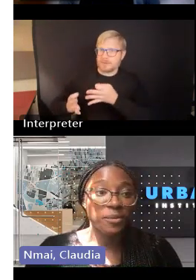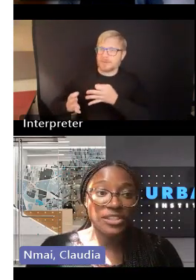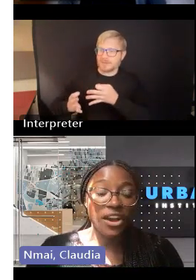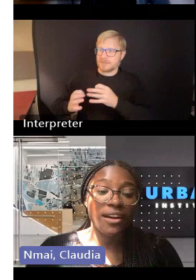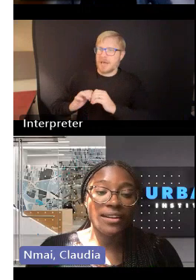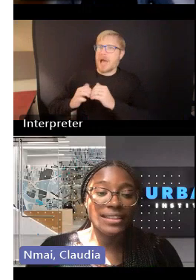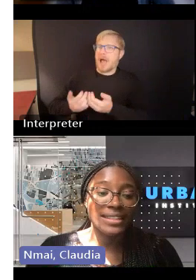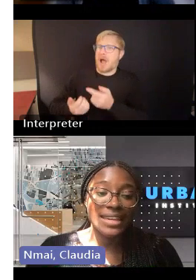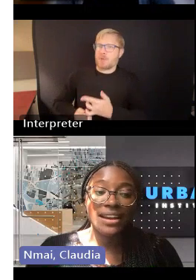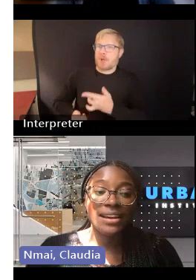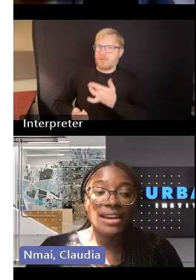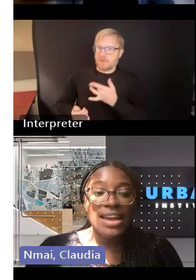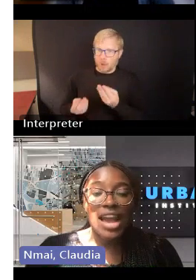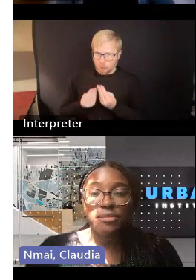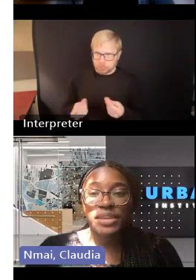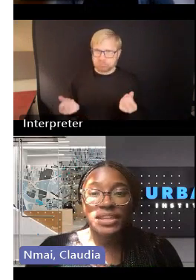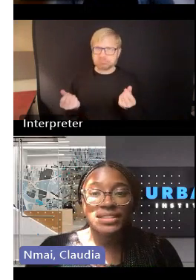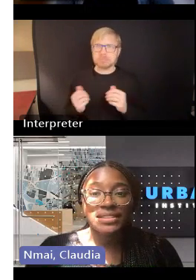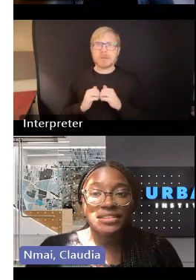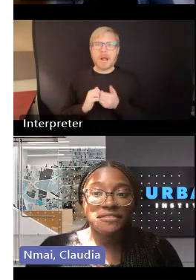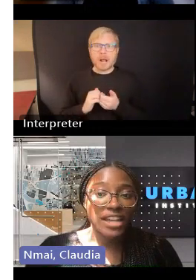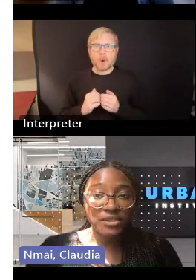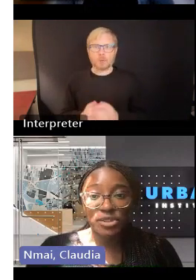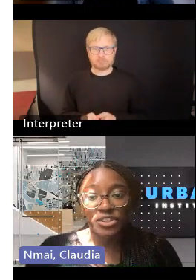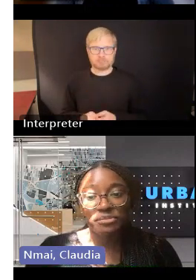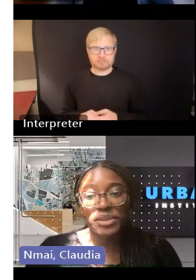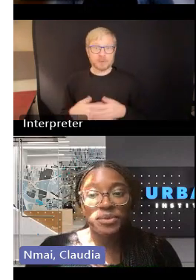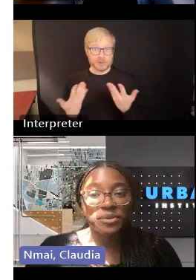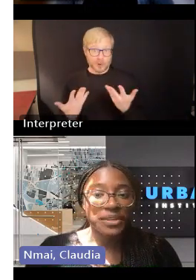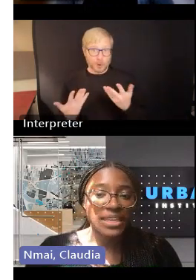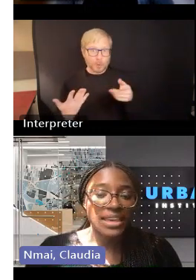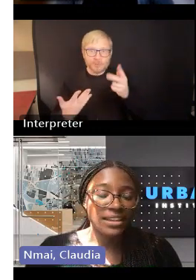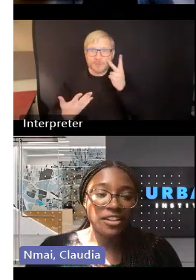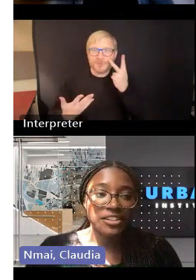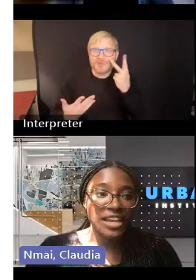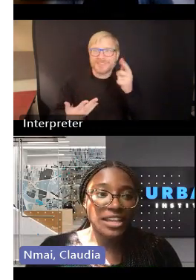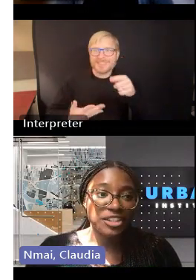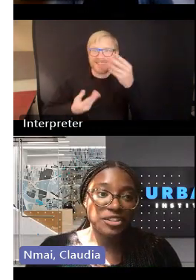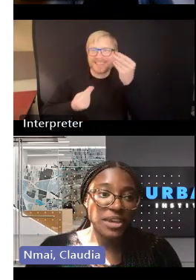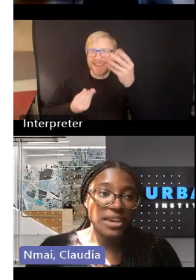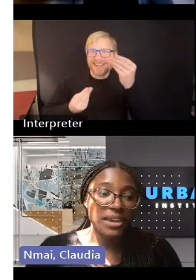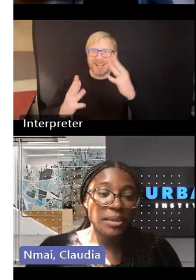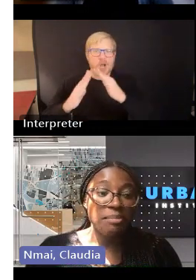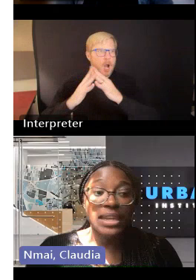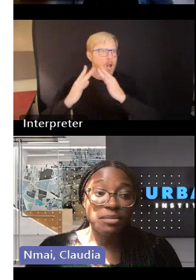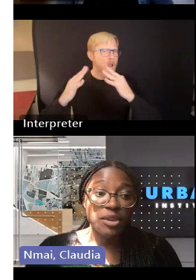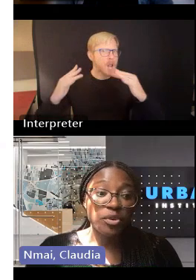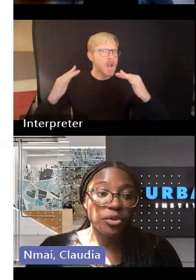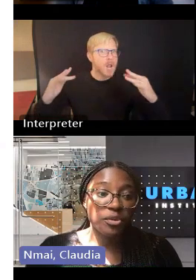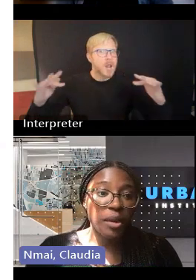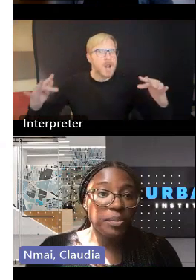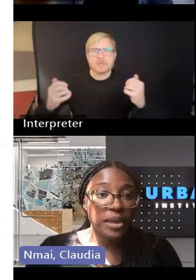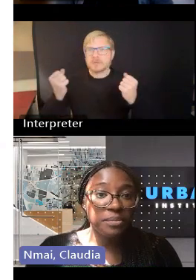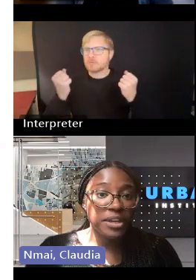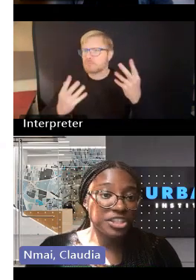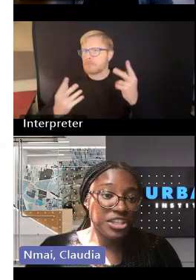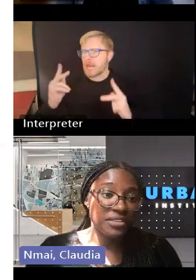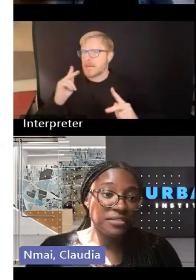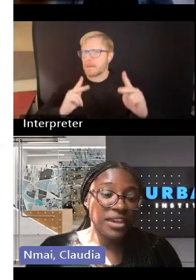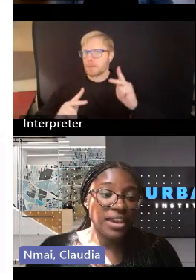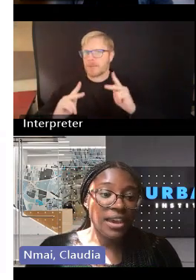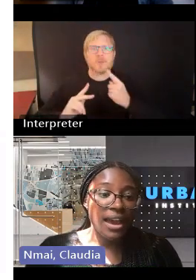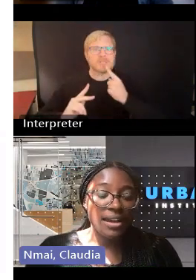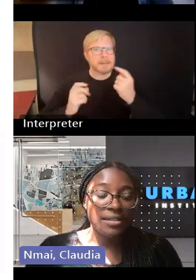encompasses what we saw in the data, because the vast majority of people really acknowledge that it should be many people who help